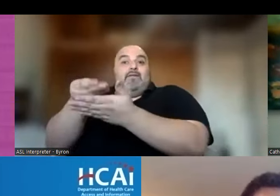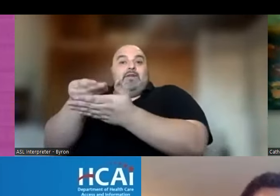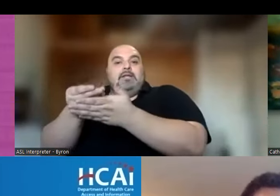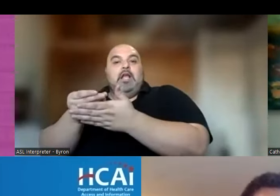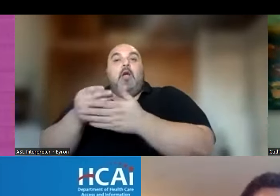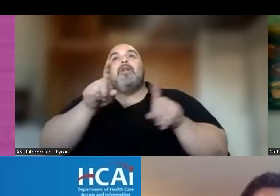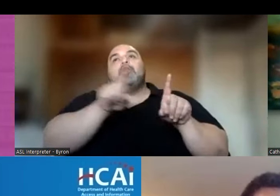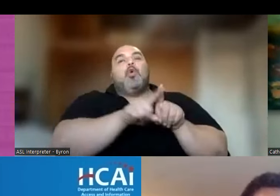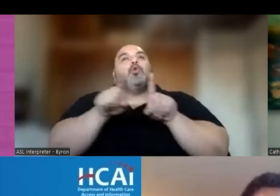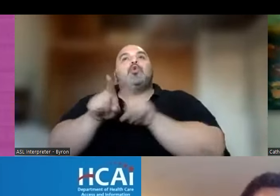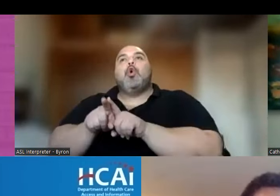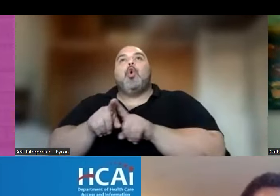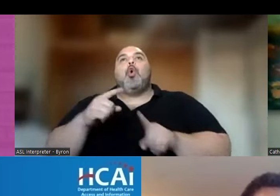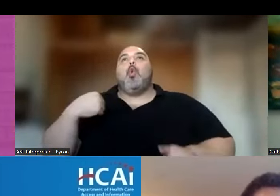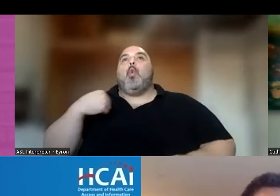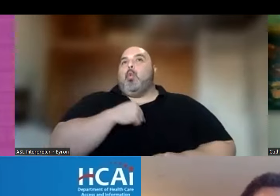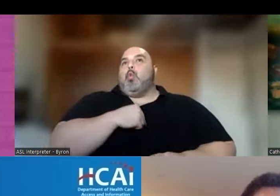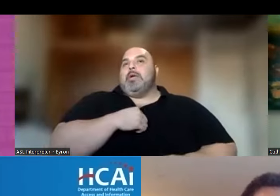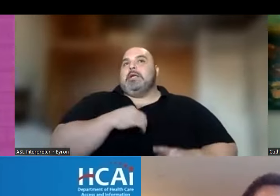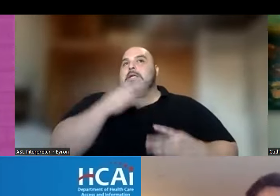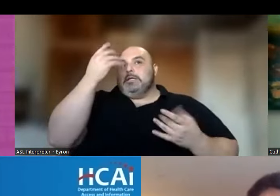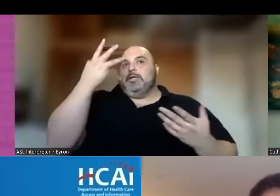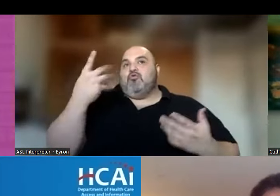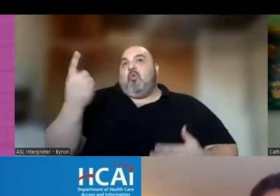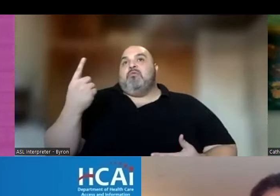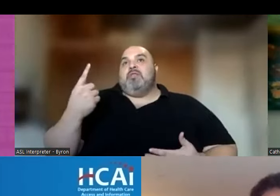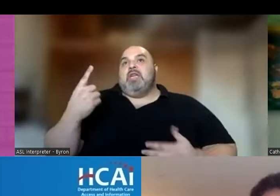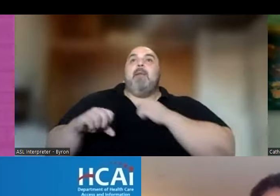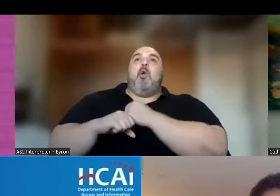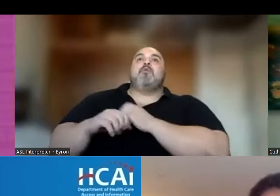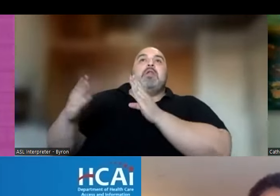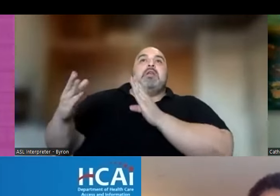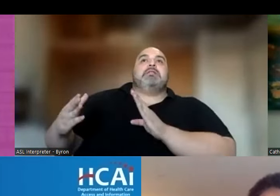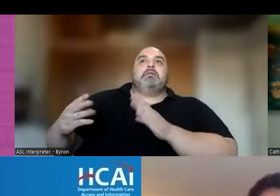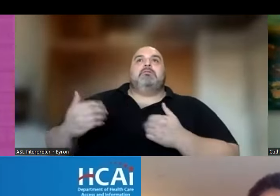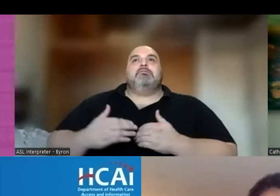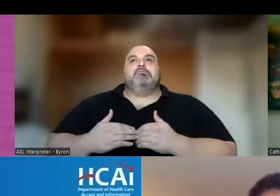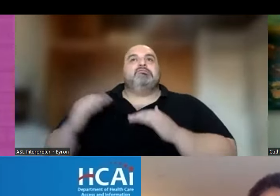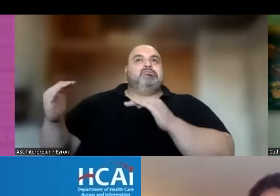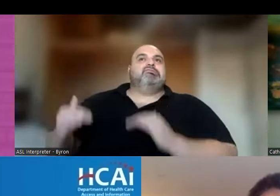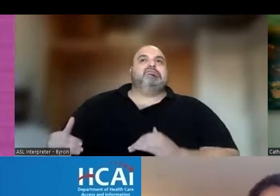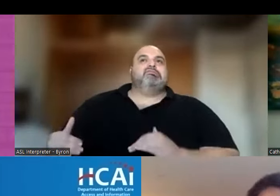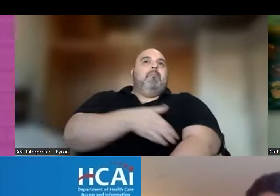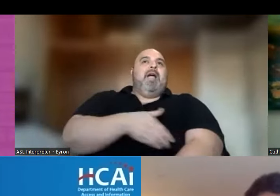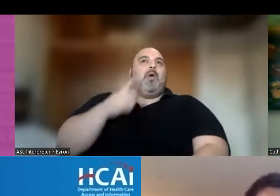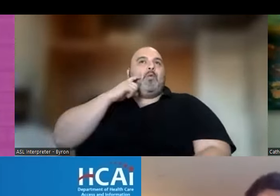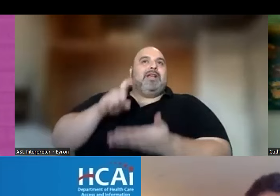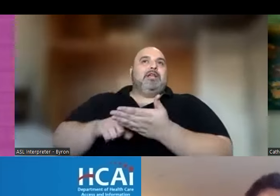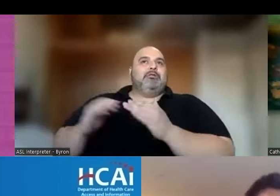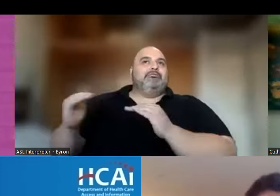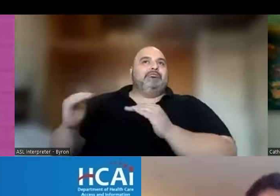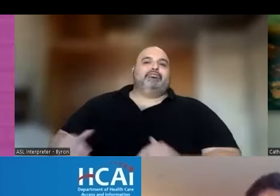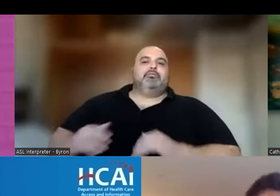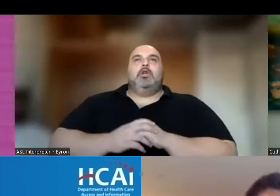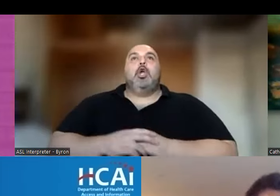also an issue of we're considered, quote, just promotoras, you know, that whole diminishing of power and recognition. And